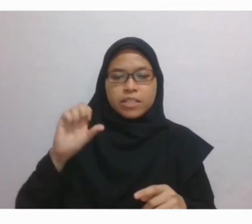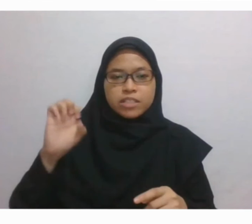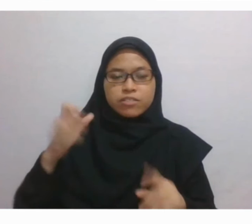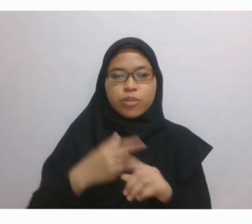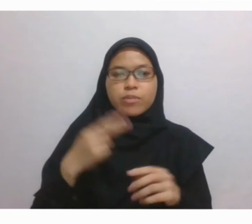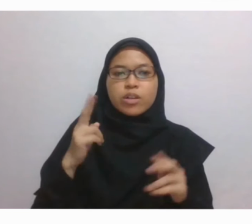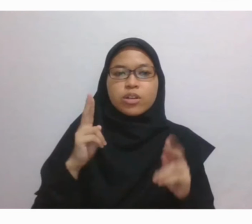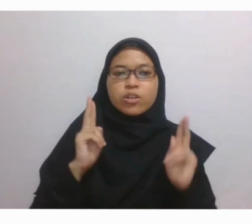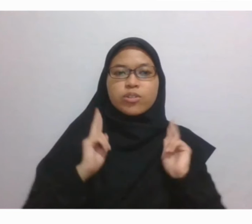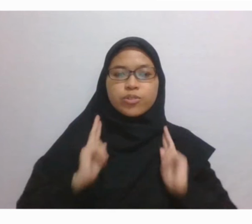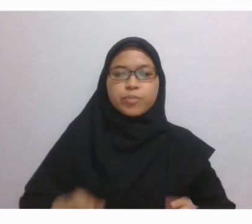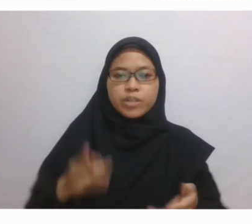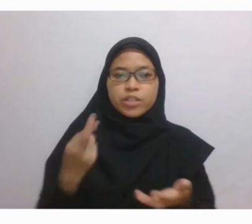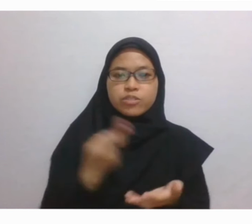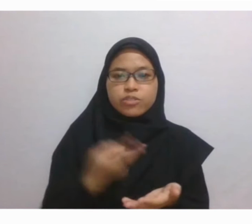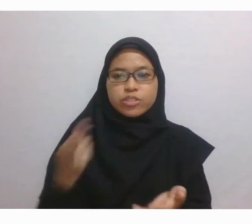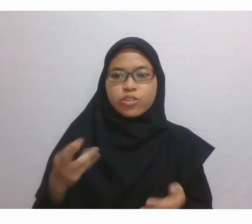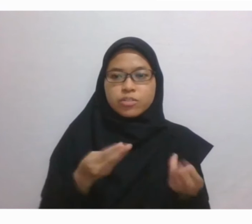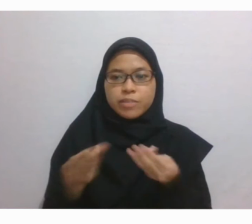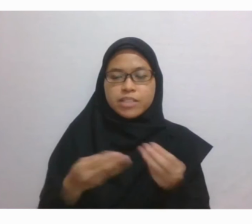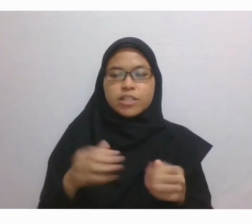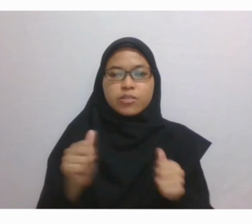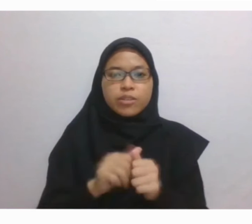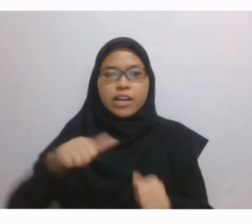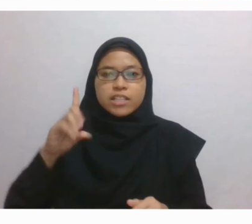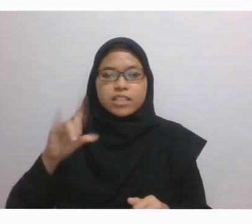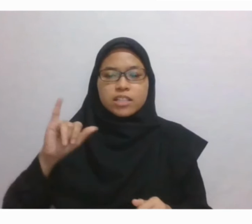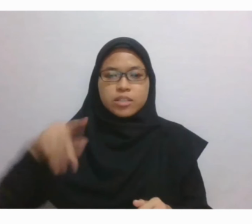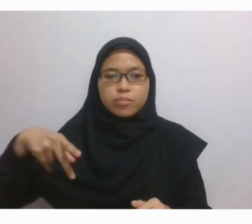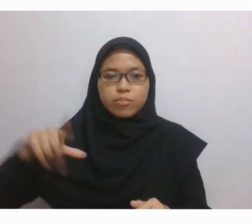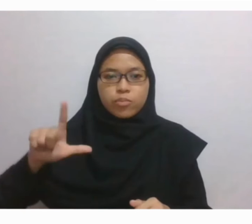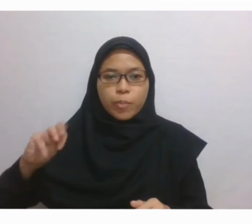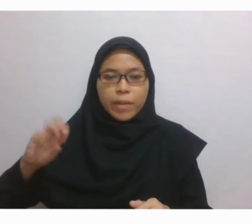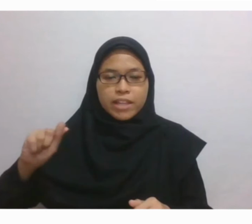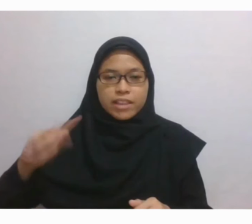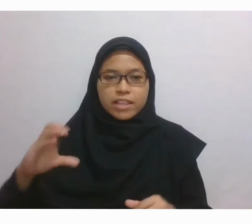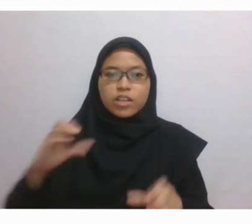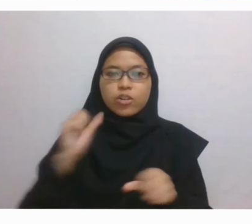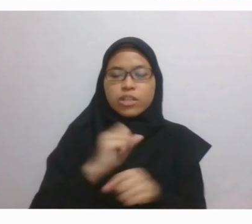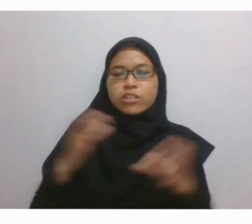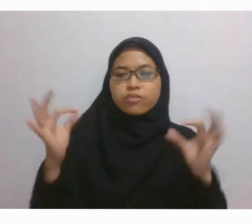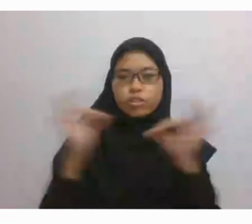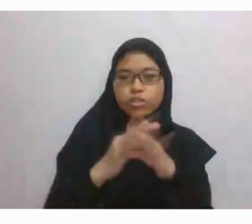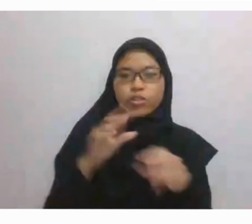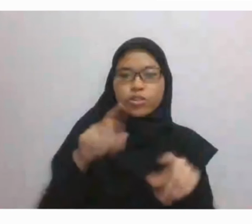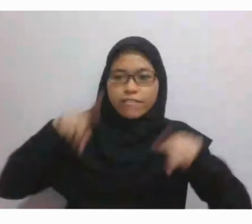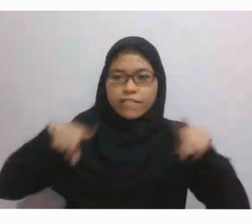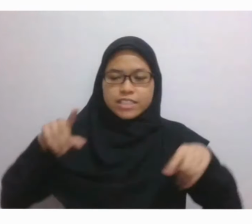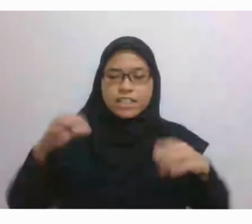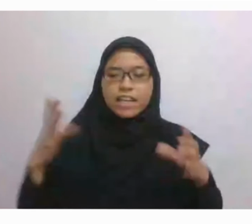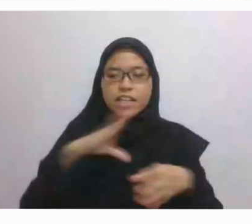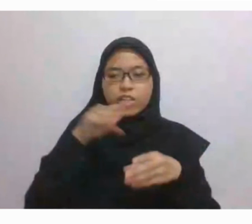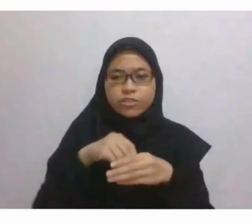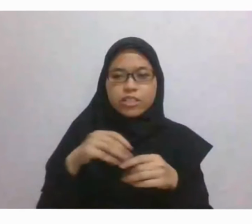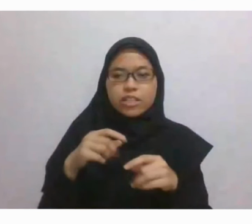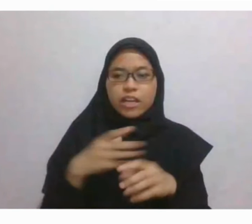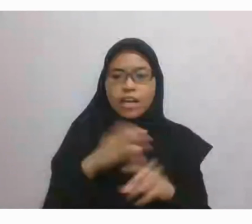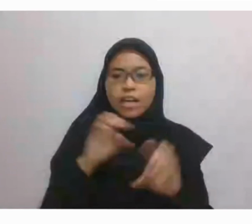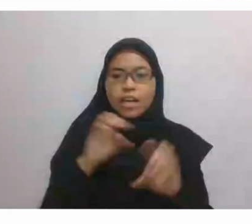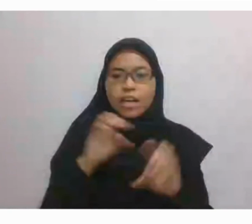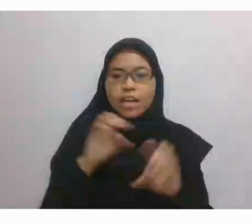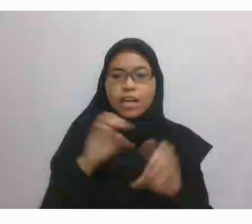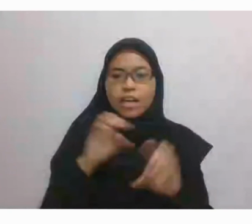Management. Alongside her diplomatic work, she has focused on diversity and inclusion and organizational development.